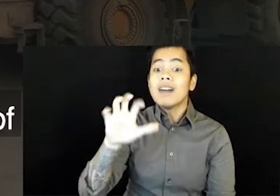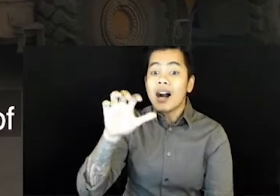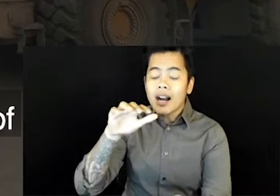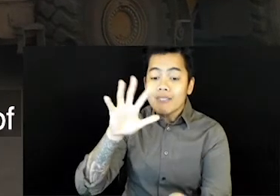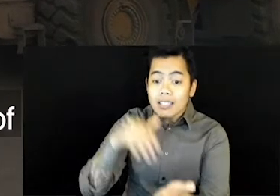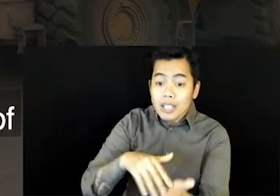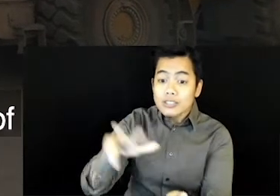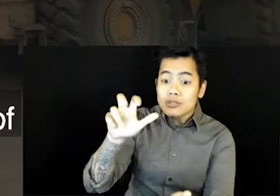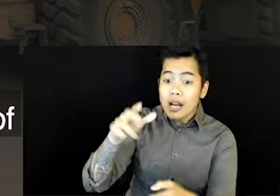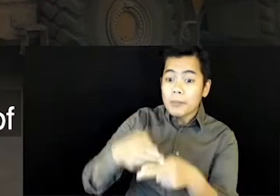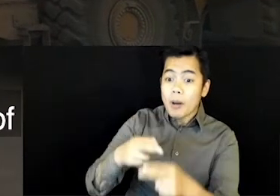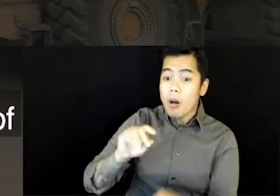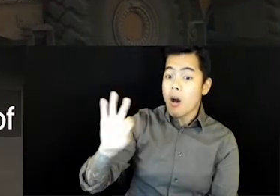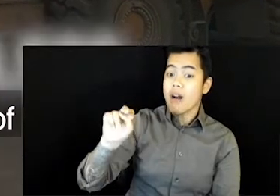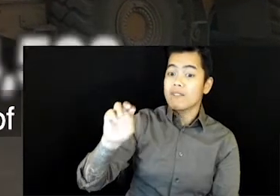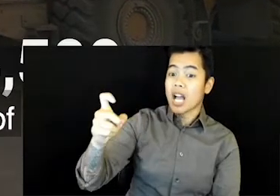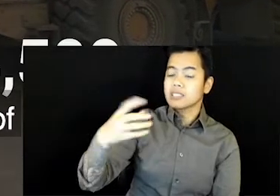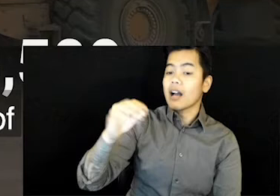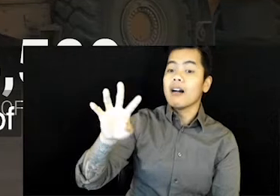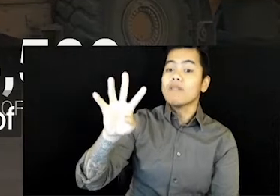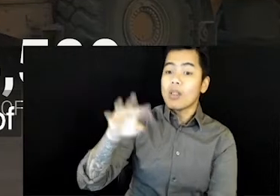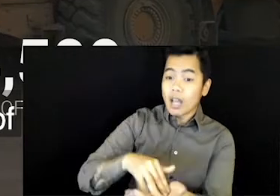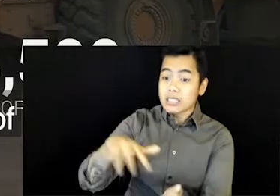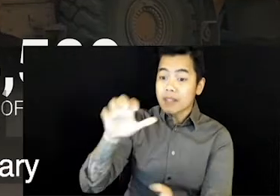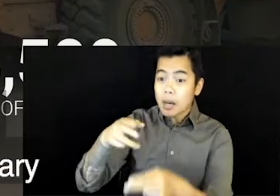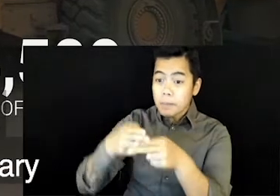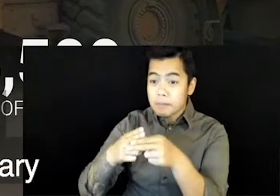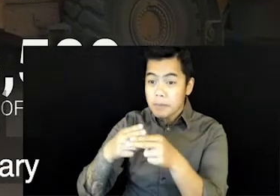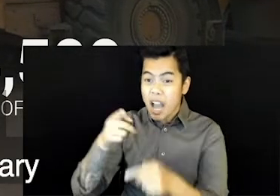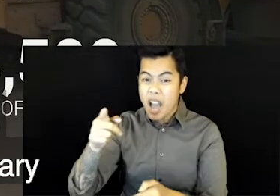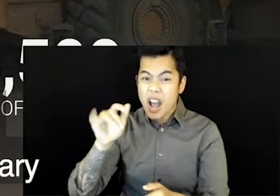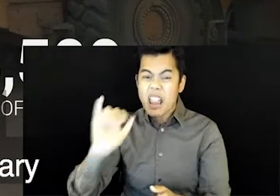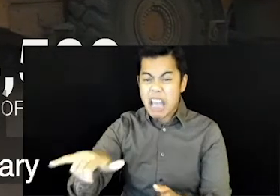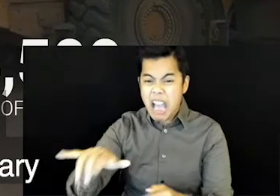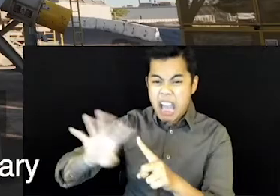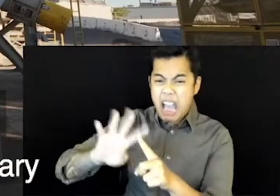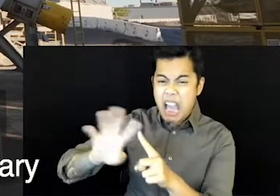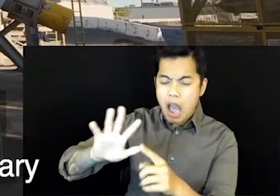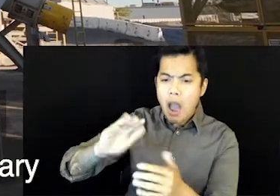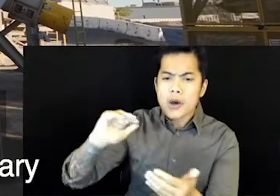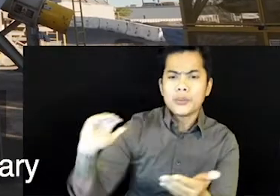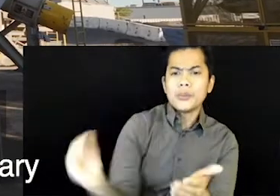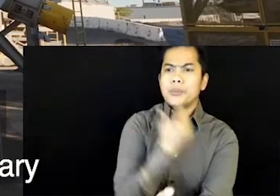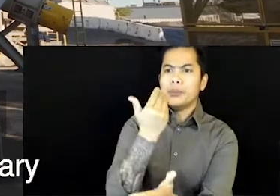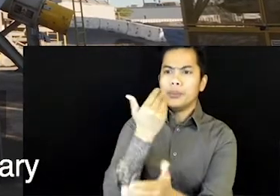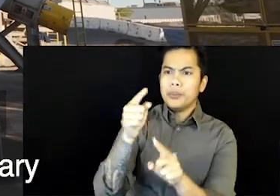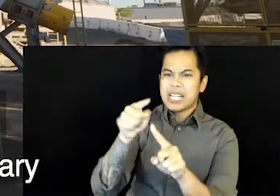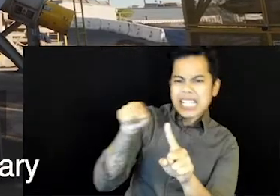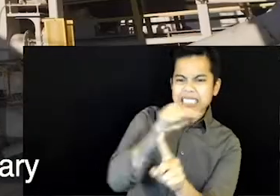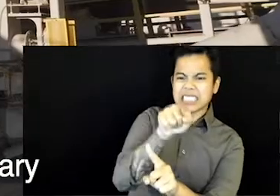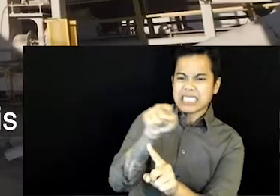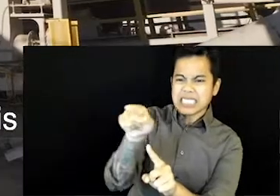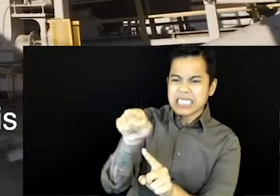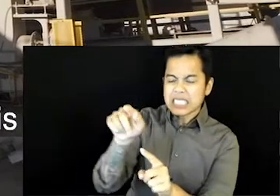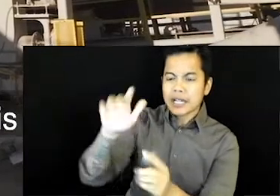dioxide, 5,300 pounds of NOx, and 4,500 pounds of particulate matter emissions. The new baghouse, our